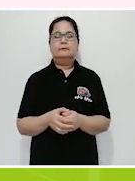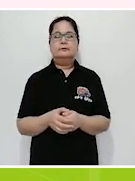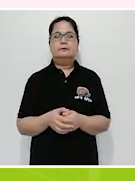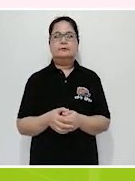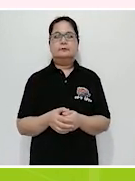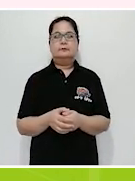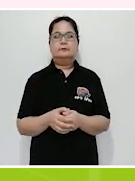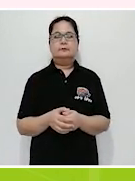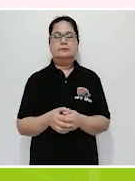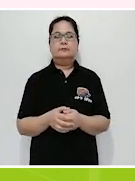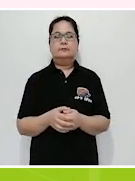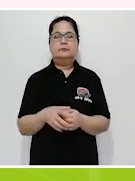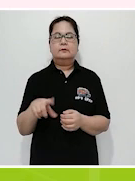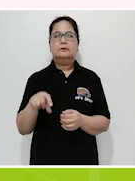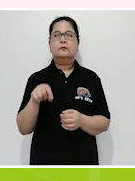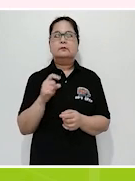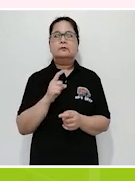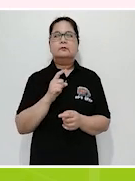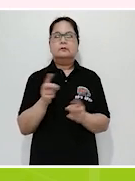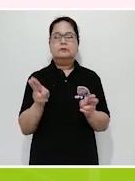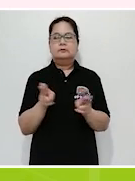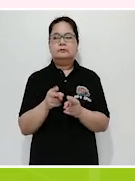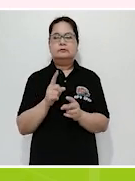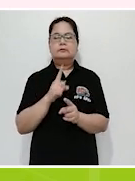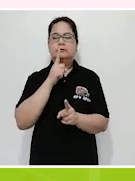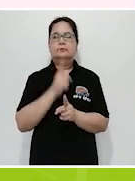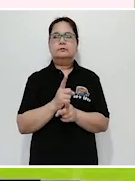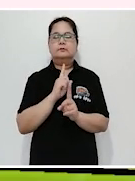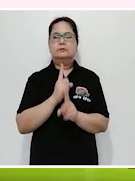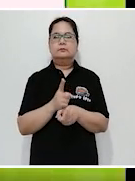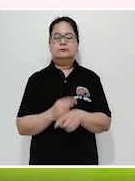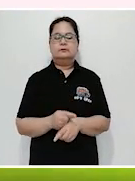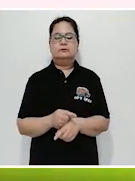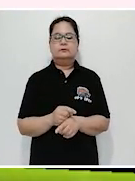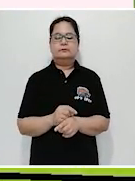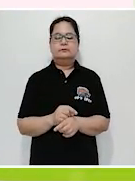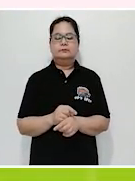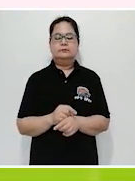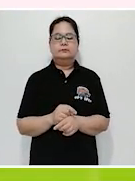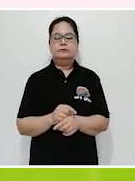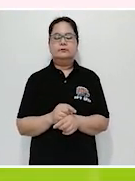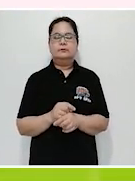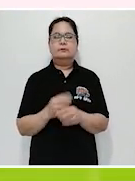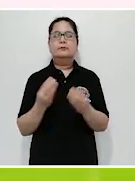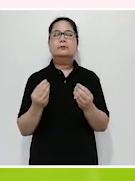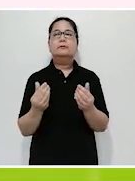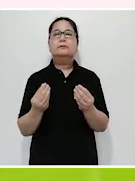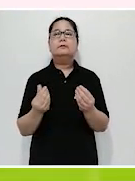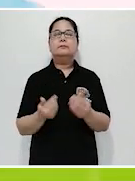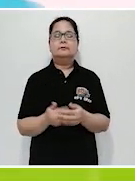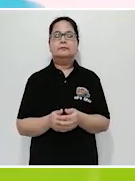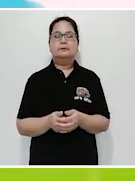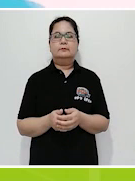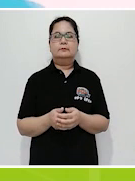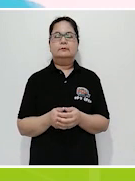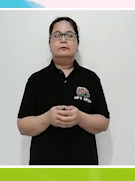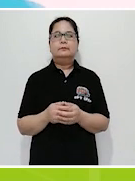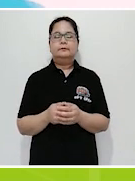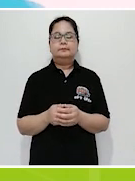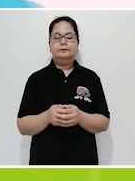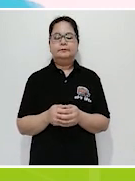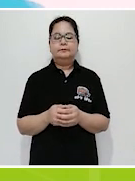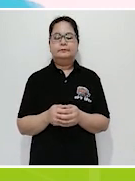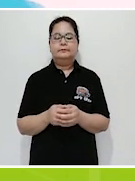I found a very short but correct answer, and that is, she got wet.